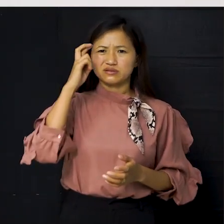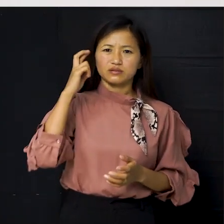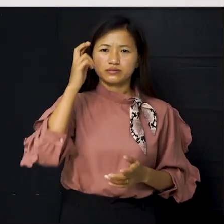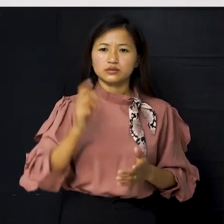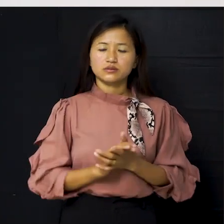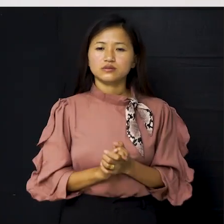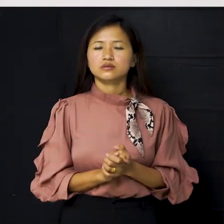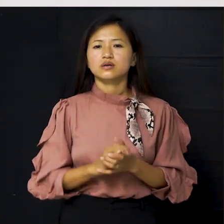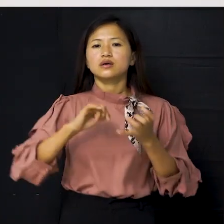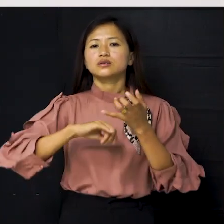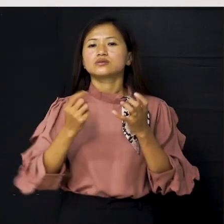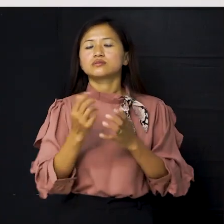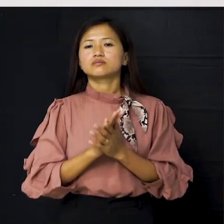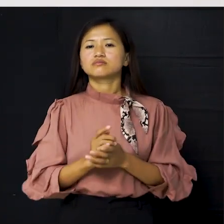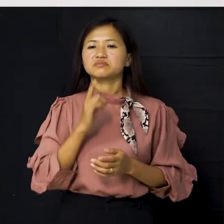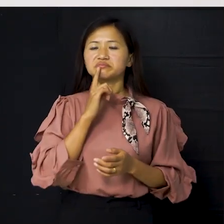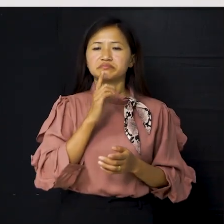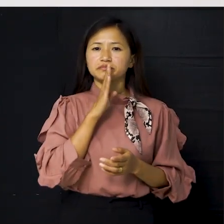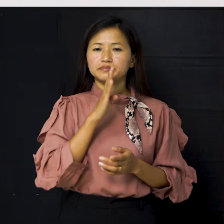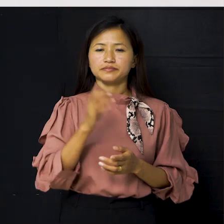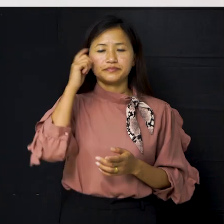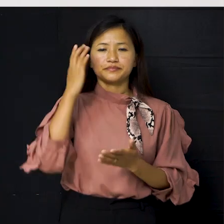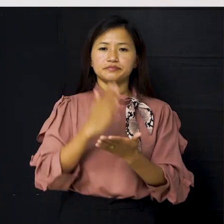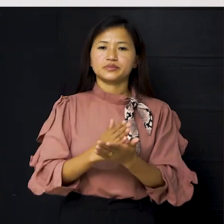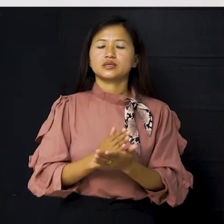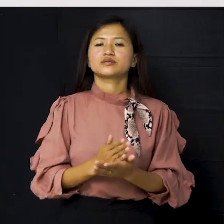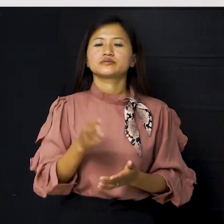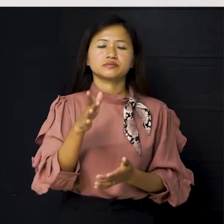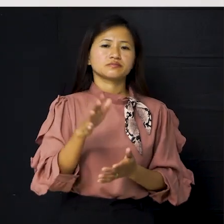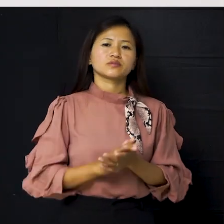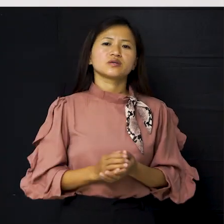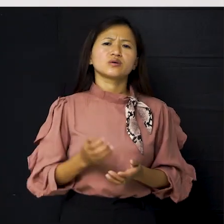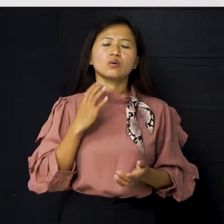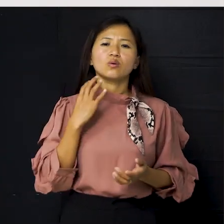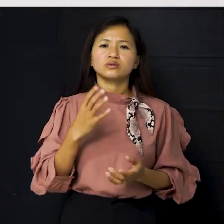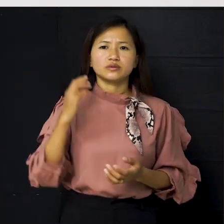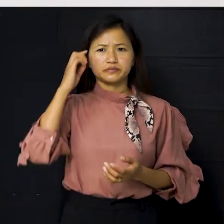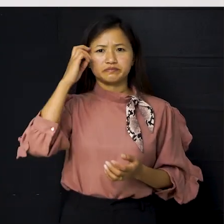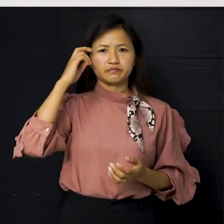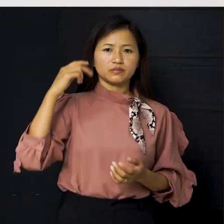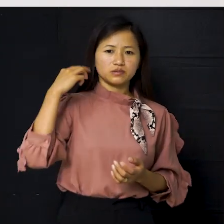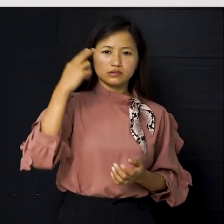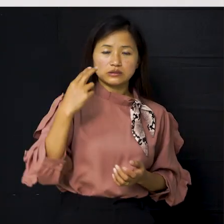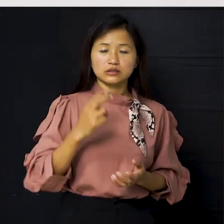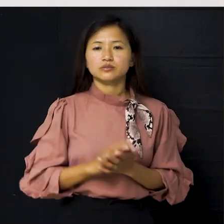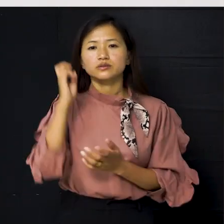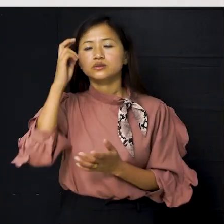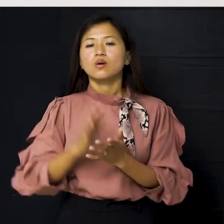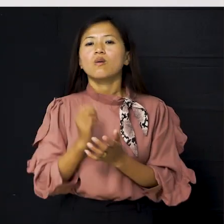means he could never trust his own man. Every time he had doubt, every time he doubted that his own man